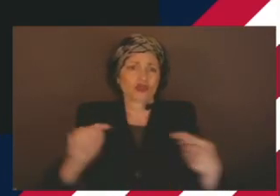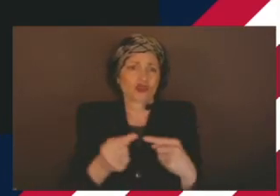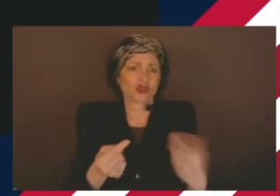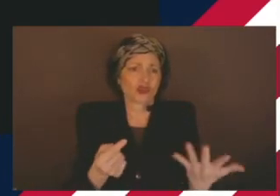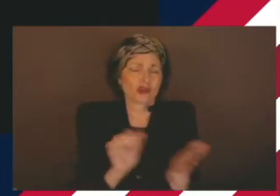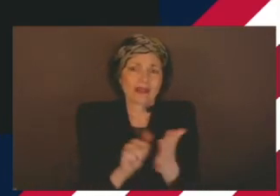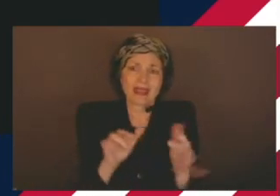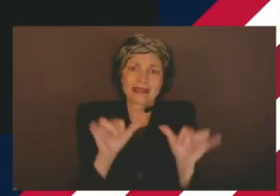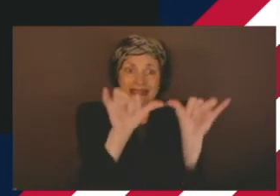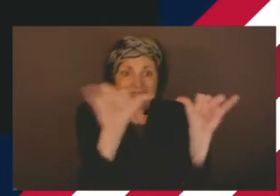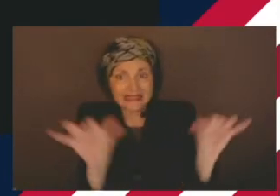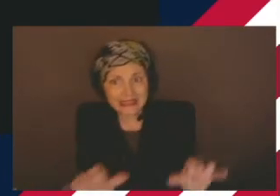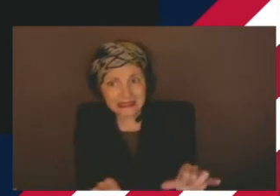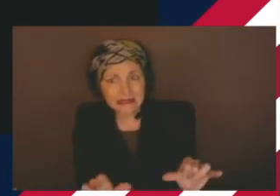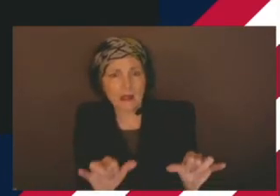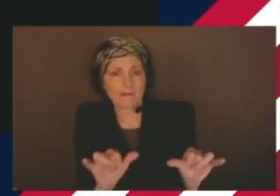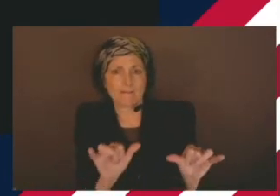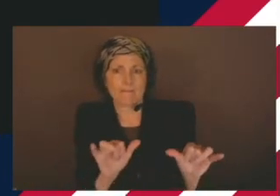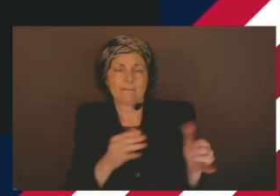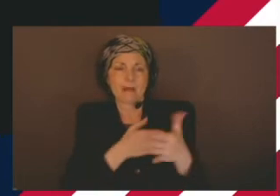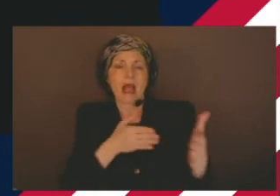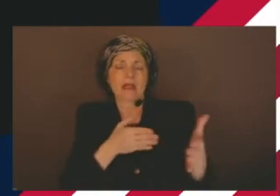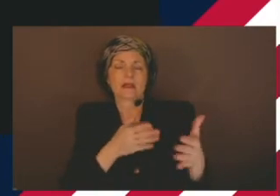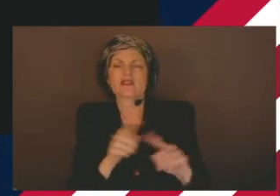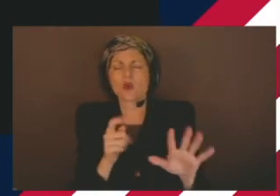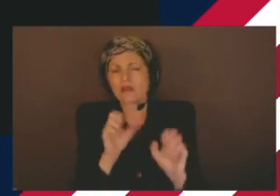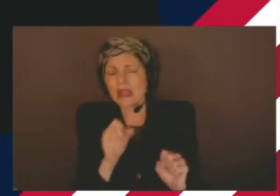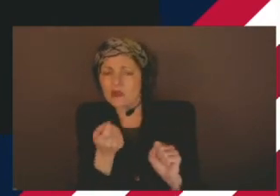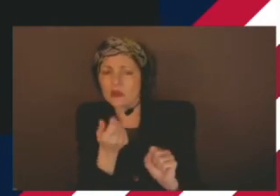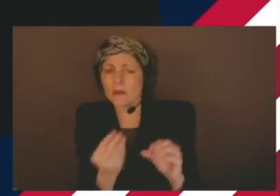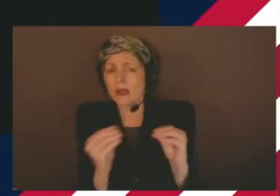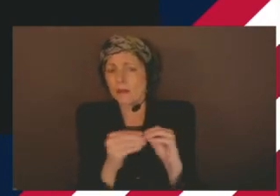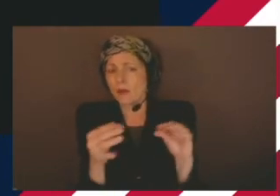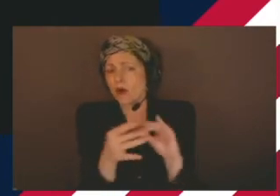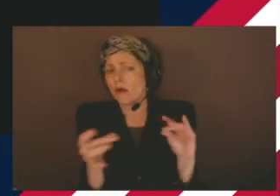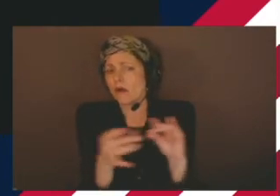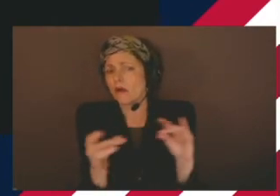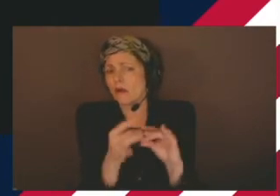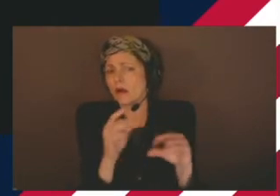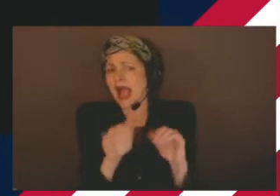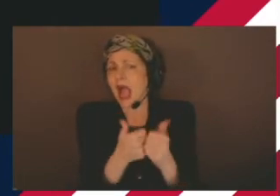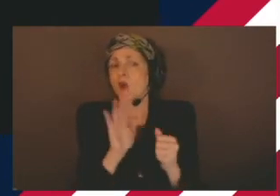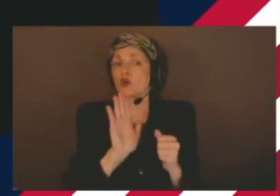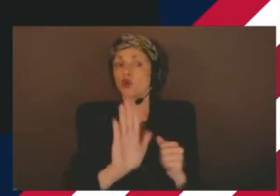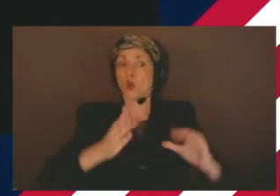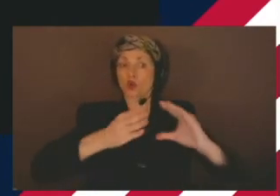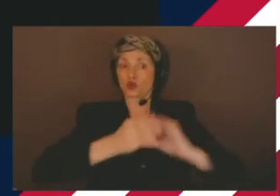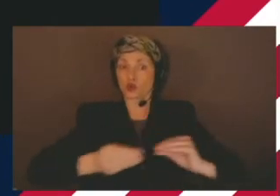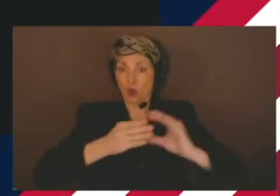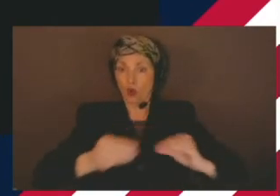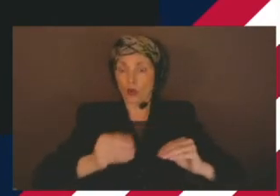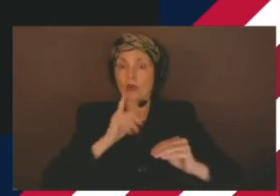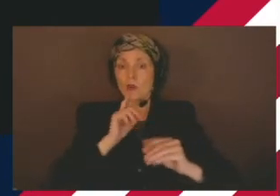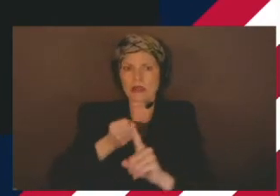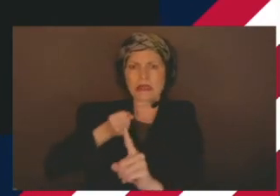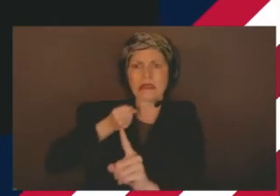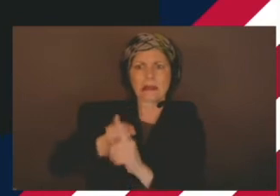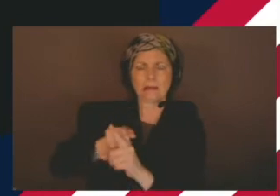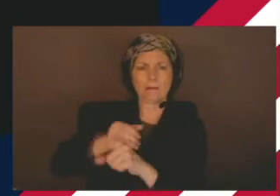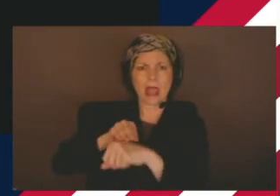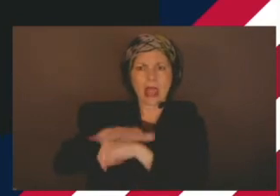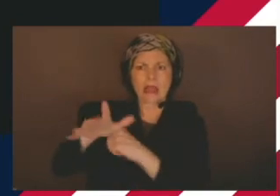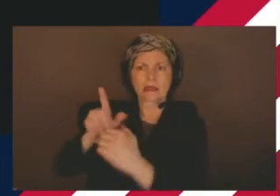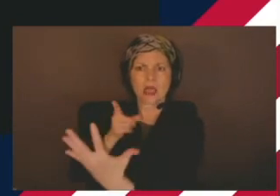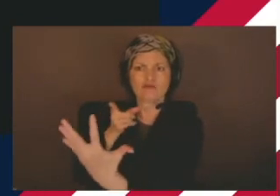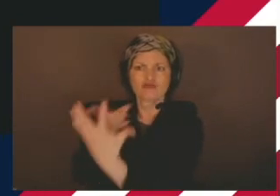So speak a little bit to how your story you think is making a difference, but then also in terms of those who are enabling Mr.